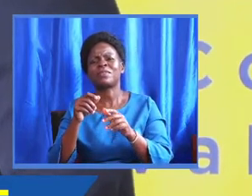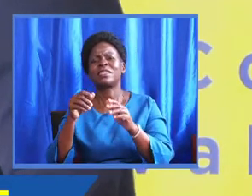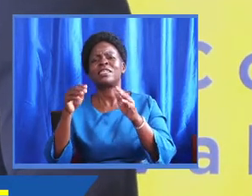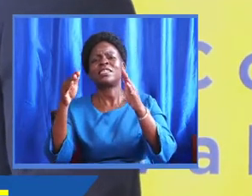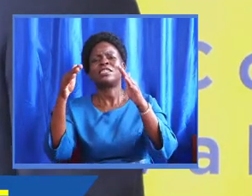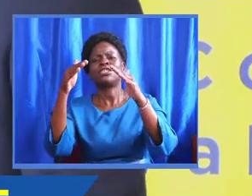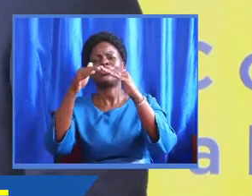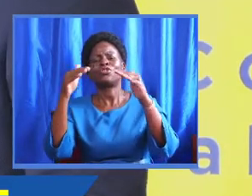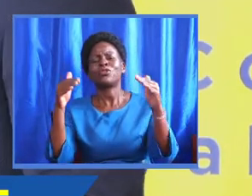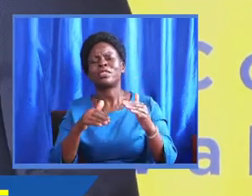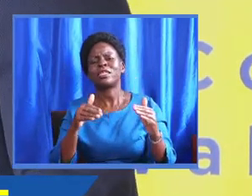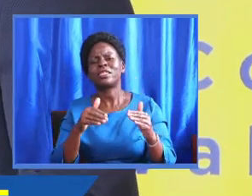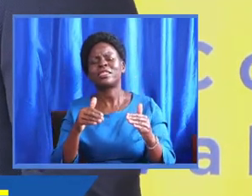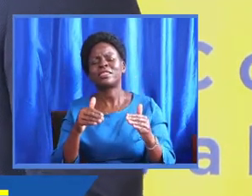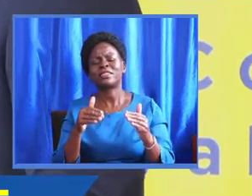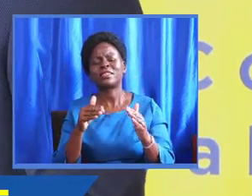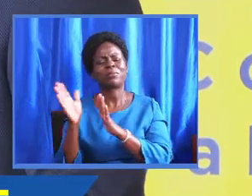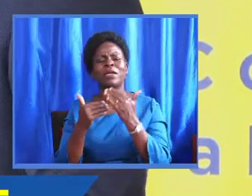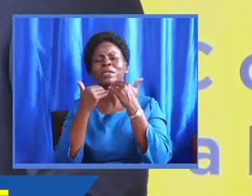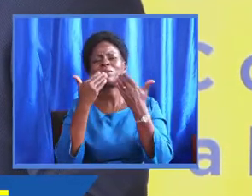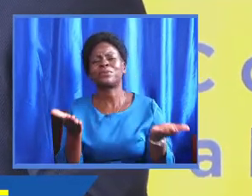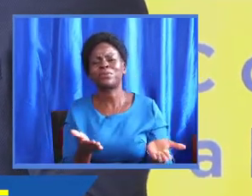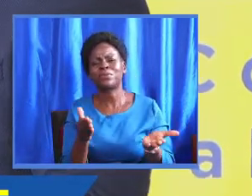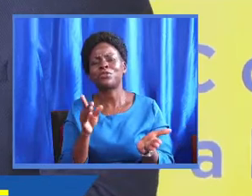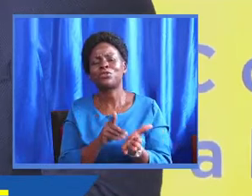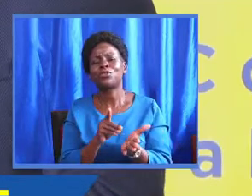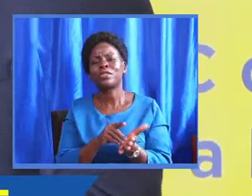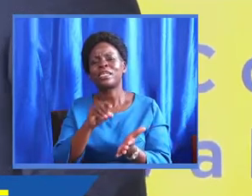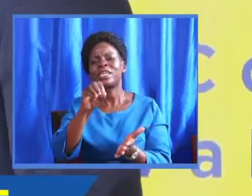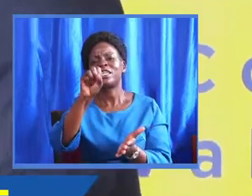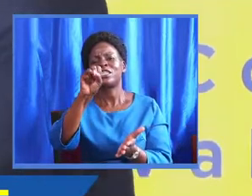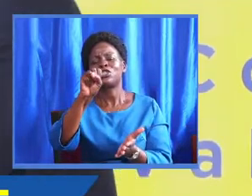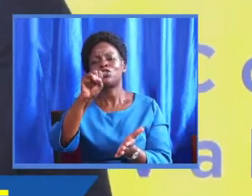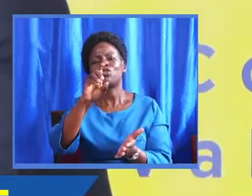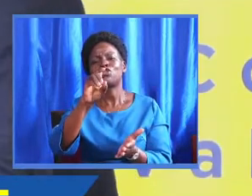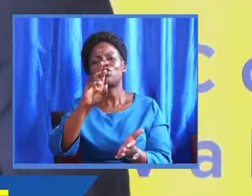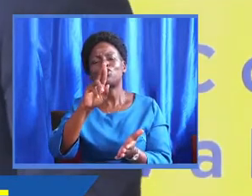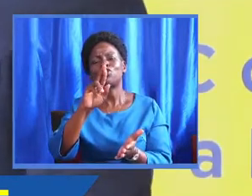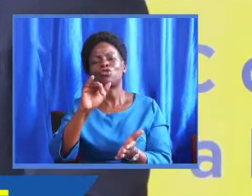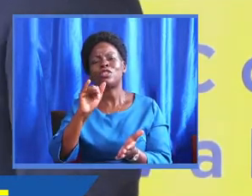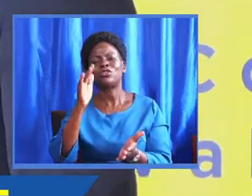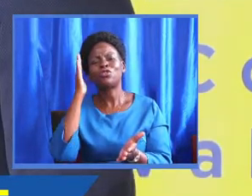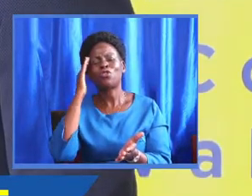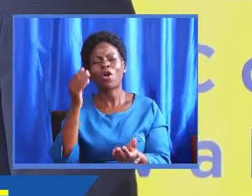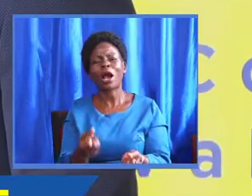structures, Dr. Sudil. The city looks a bit crowded. You're not Kamwatch.